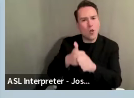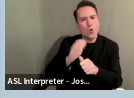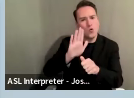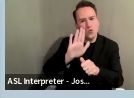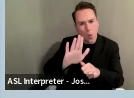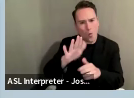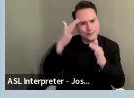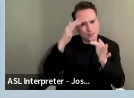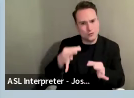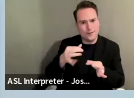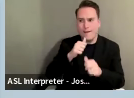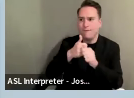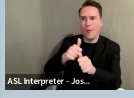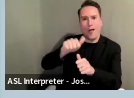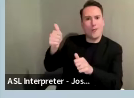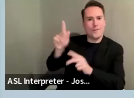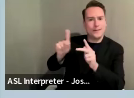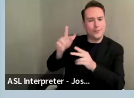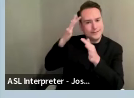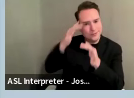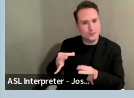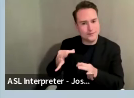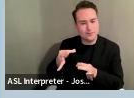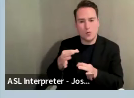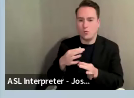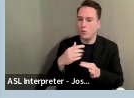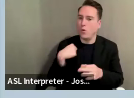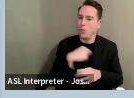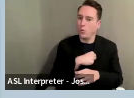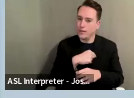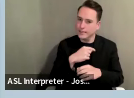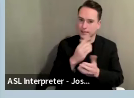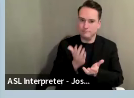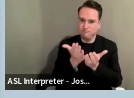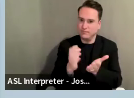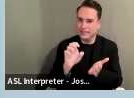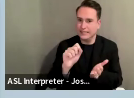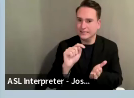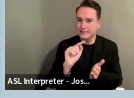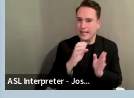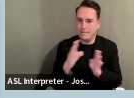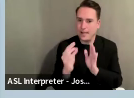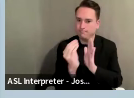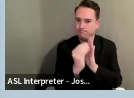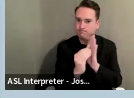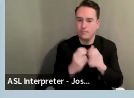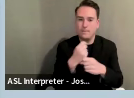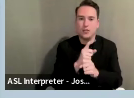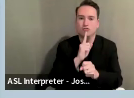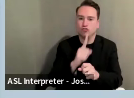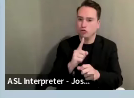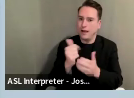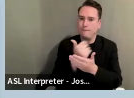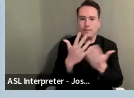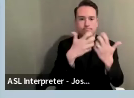terms. And there are some estate planning documents which can help make sure that that does take place. So a will typically